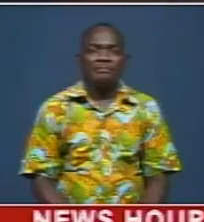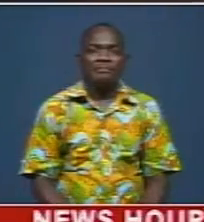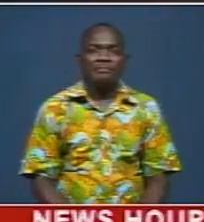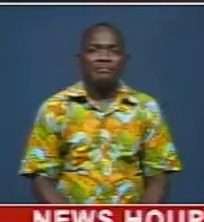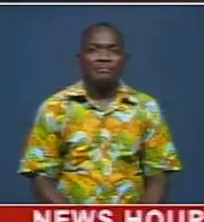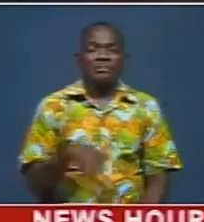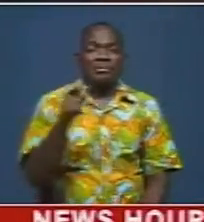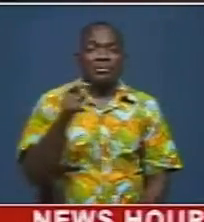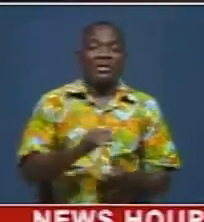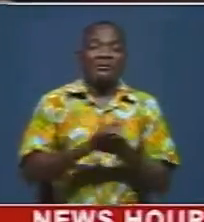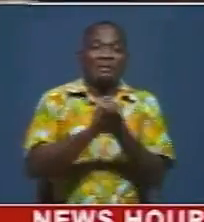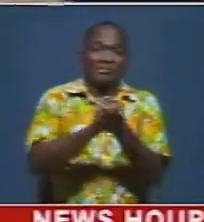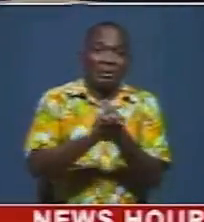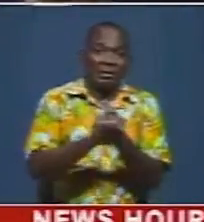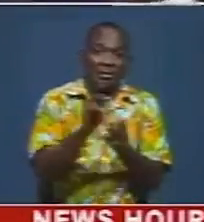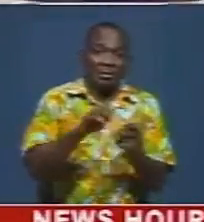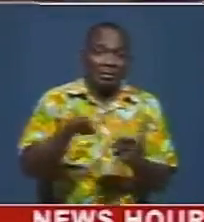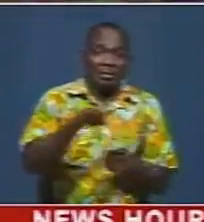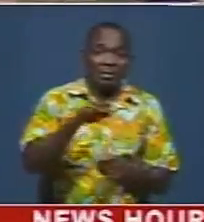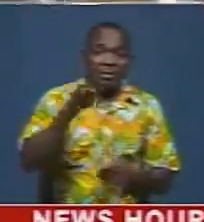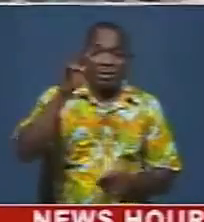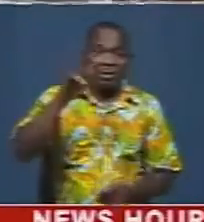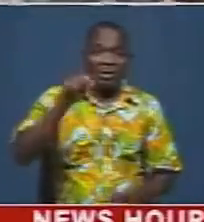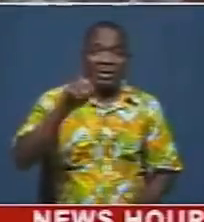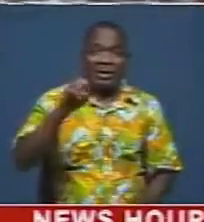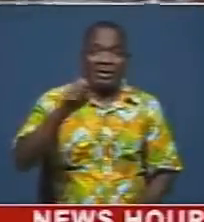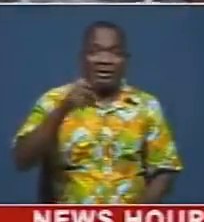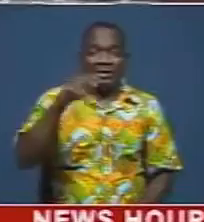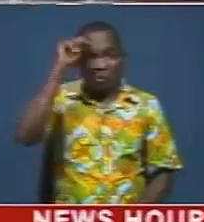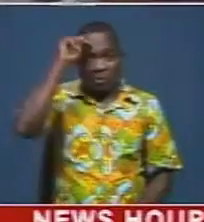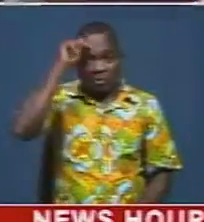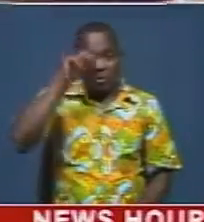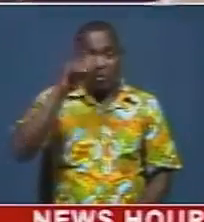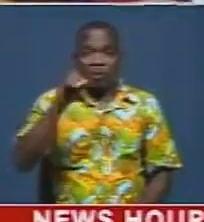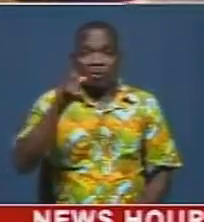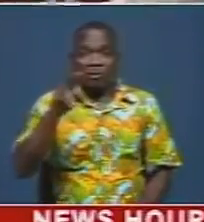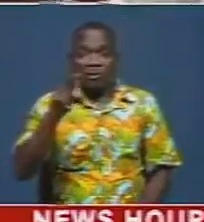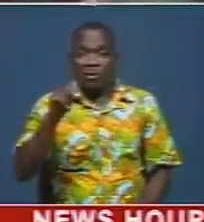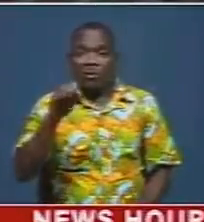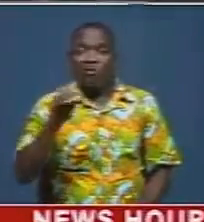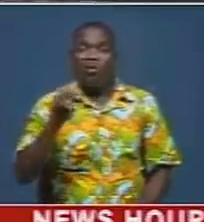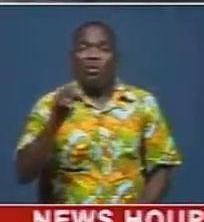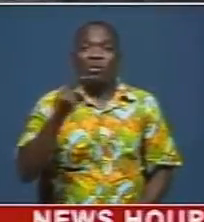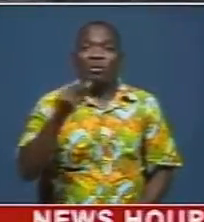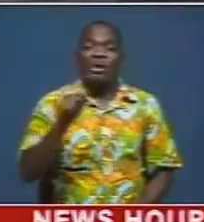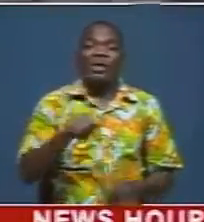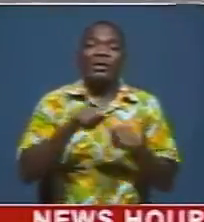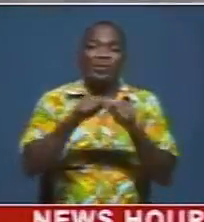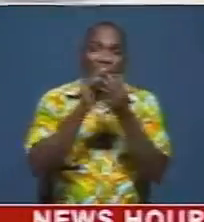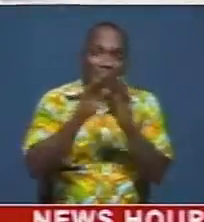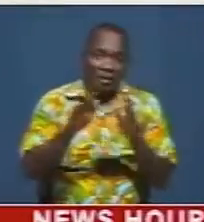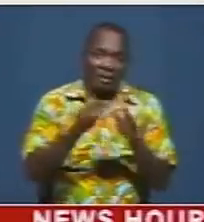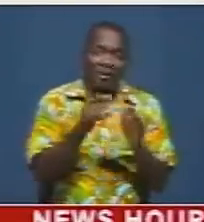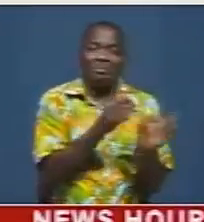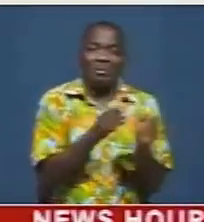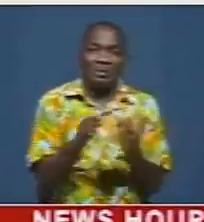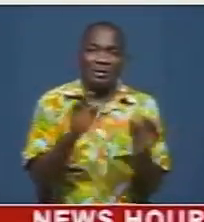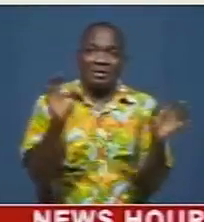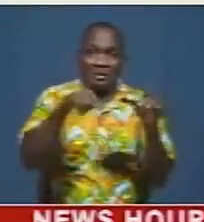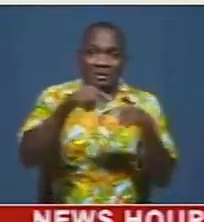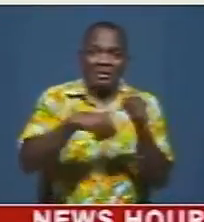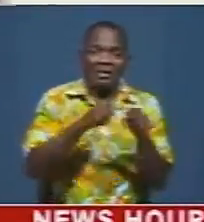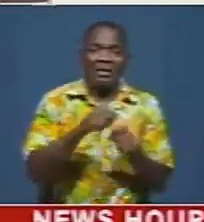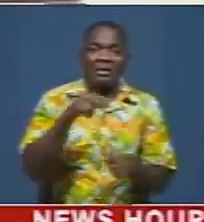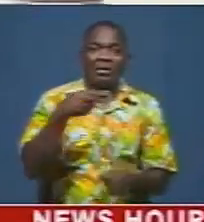She commended the people of Teshi, Osu, and Nungwa for maintaining peace and order as they prepare to celebrate